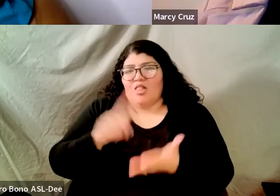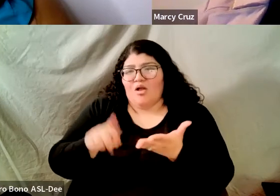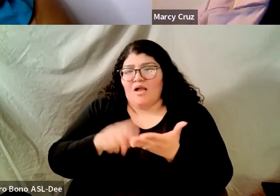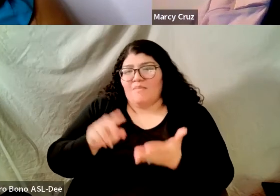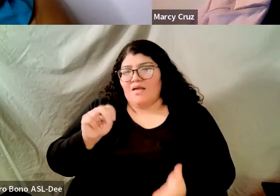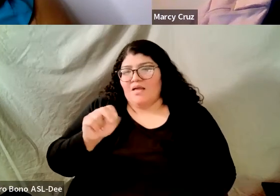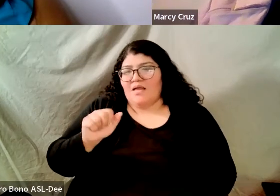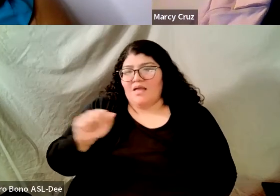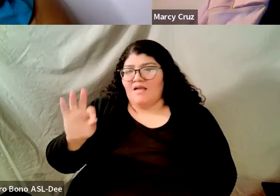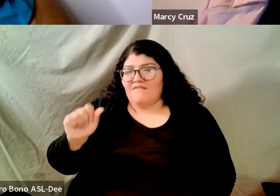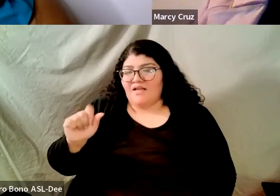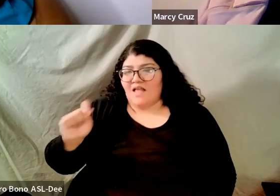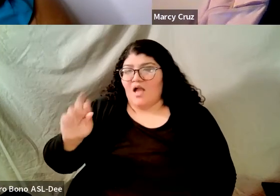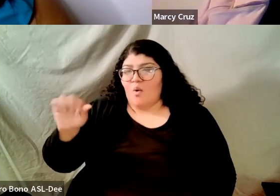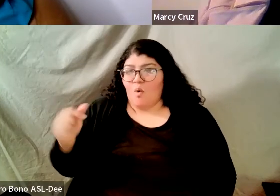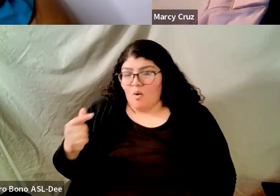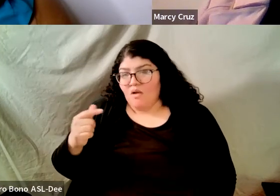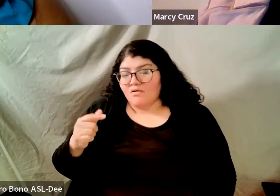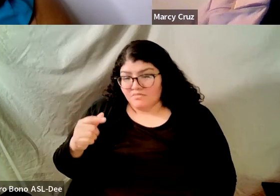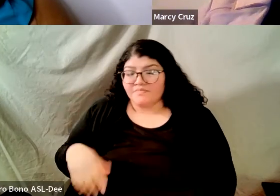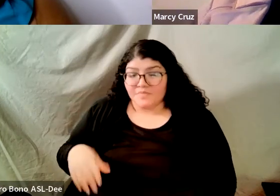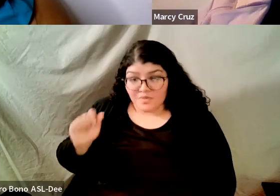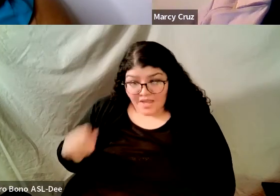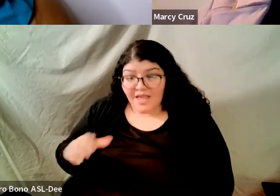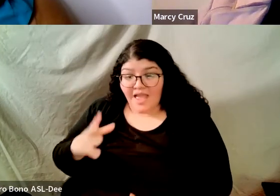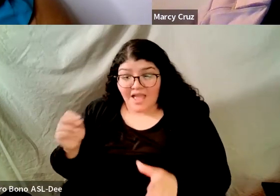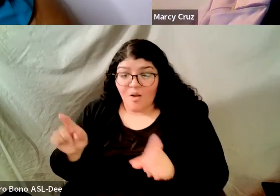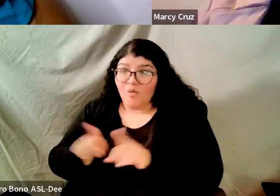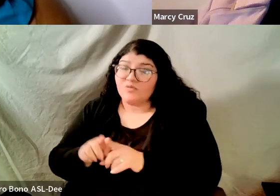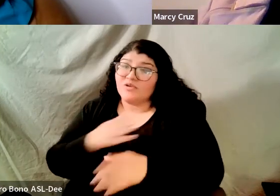thank you to all who attended. And again, have a good night